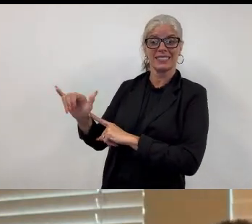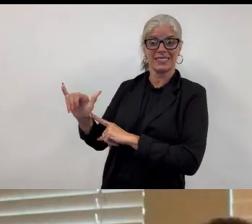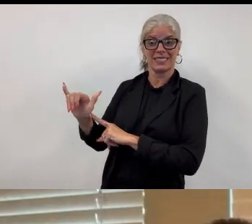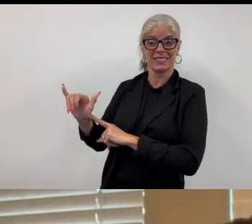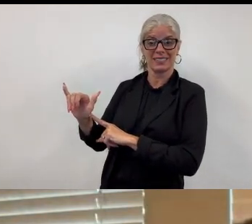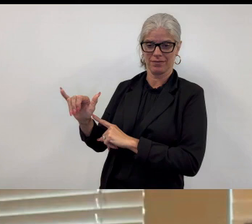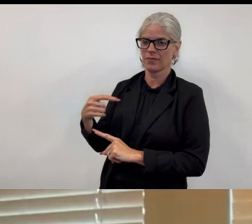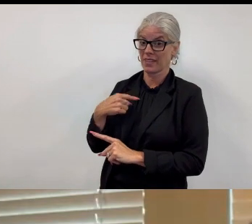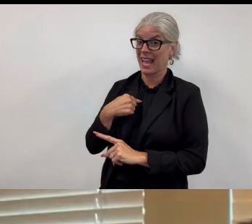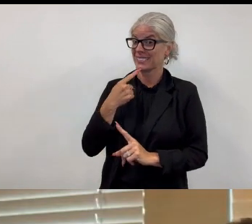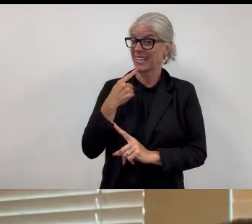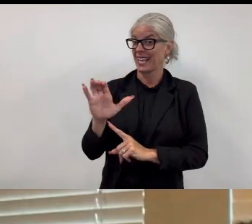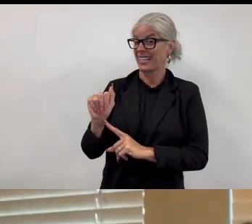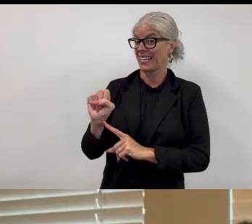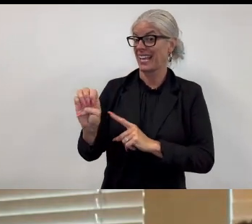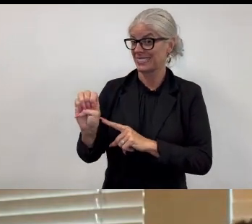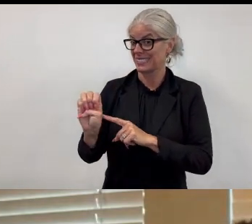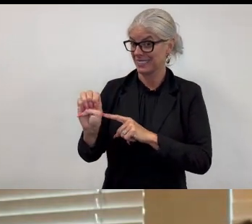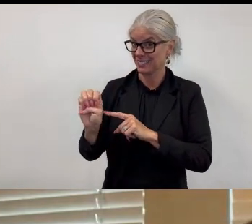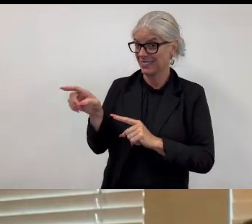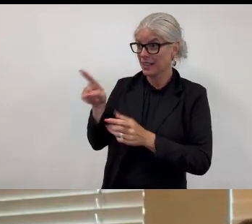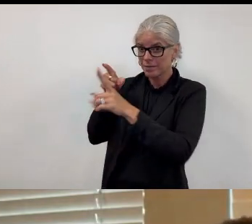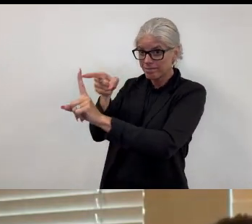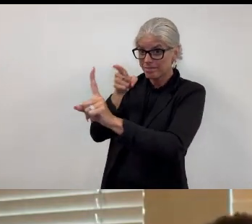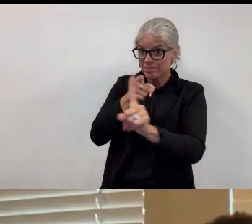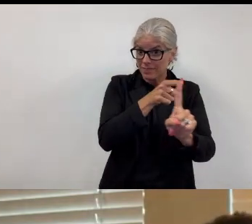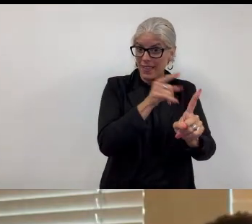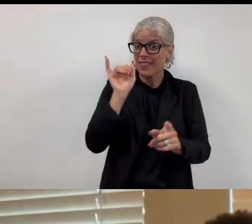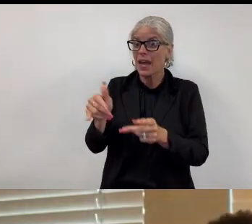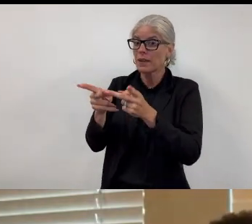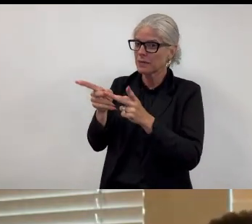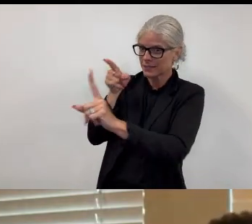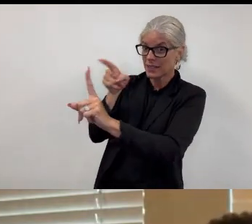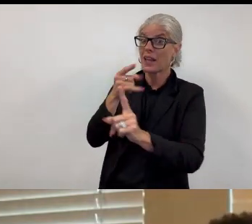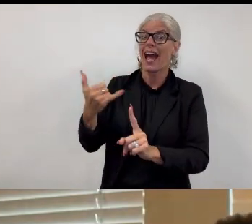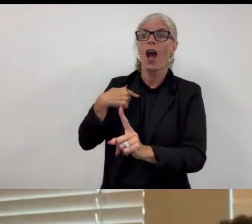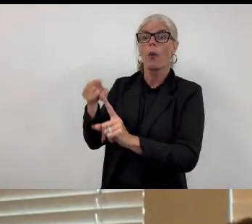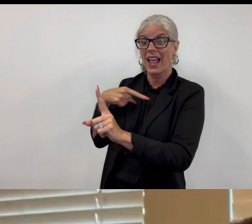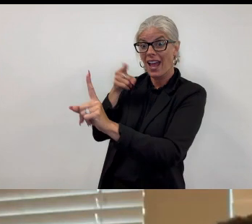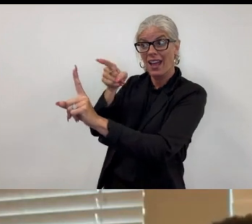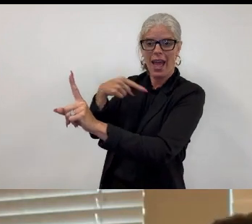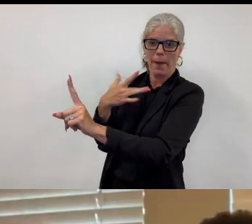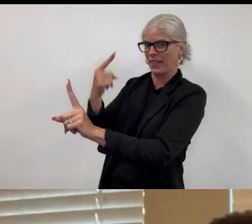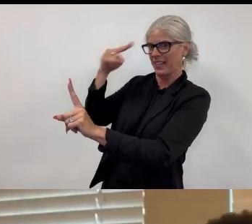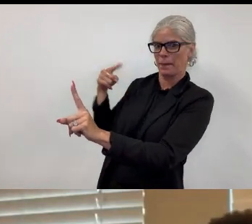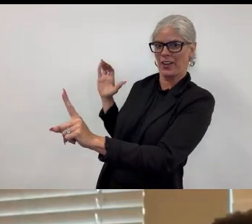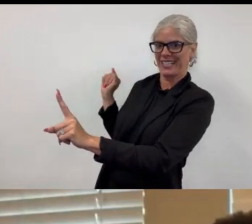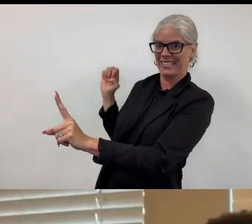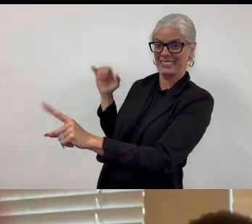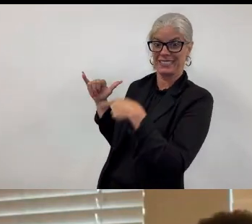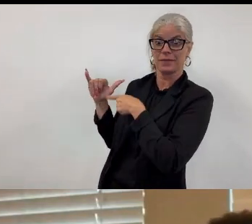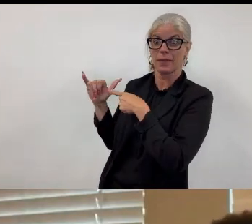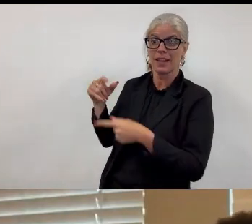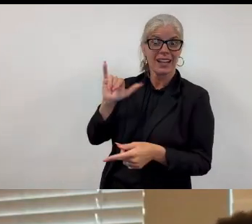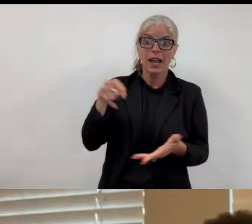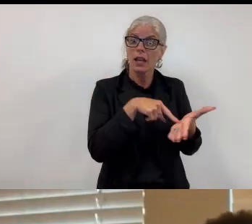said earlier, case the place, I actually came up with that term, like kind of thanks to her, because she is one of those friends who, once I showed her that little Google map trip,